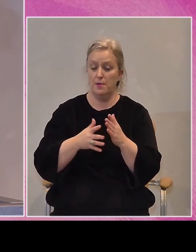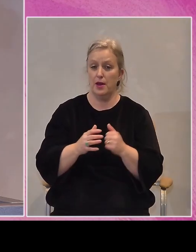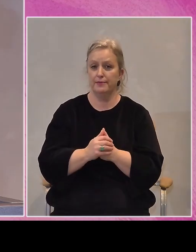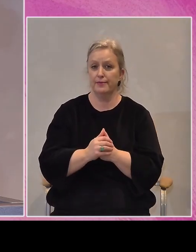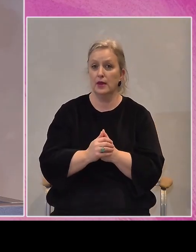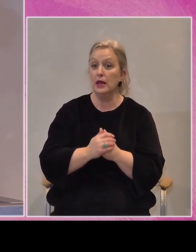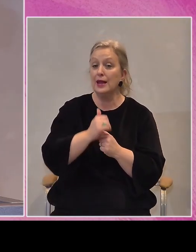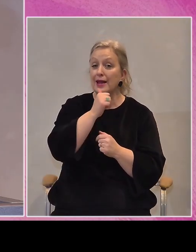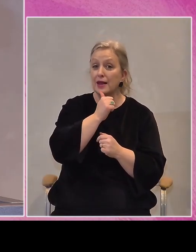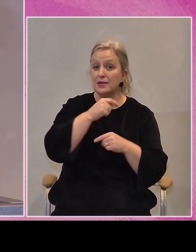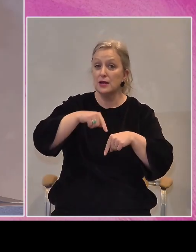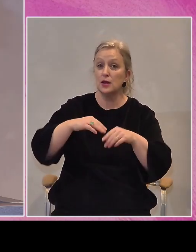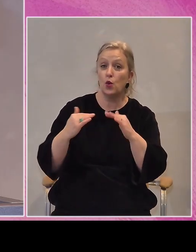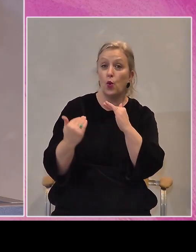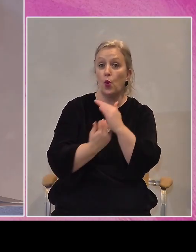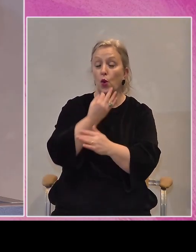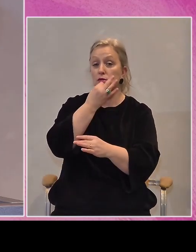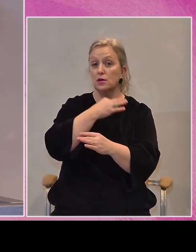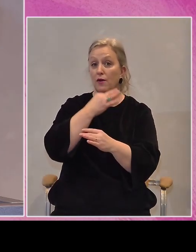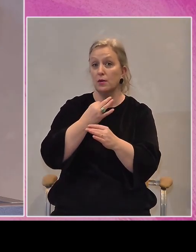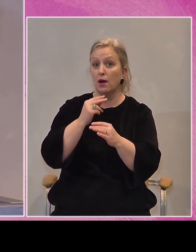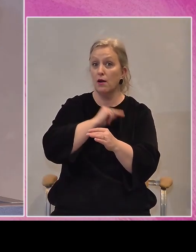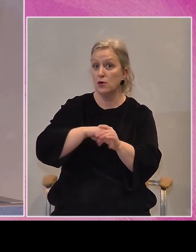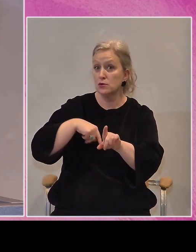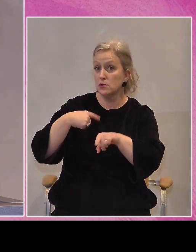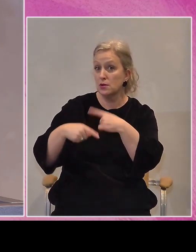taken into account? Yes, as much as we can.